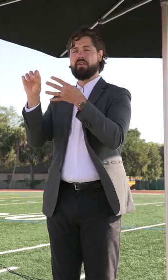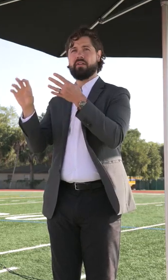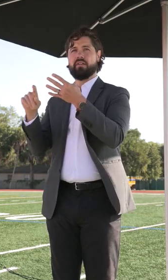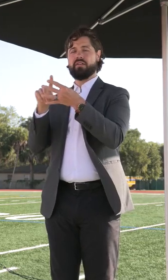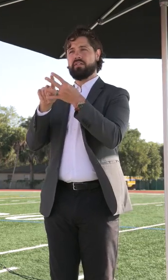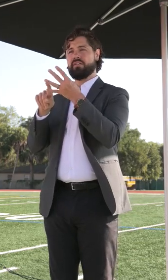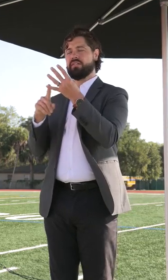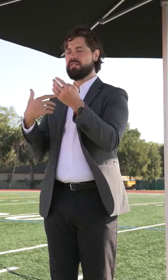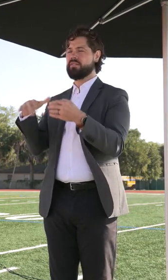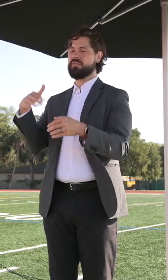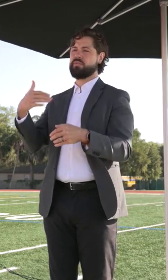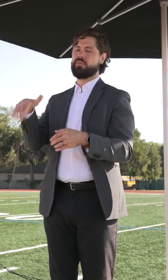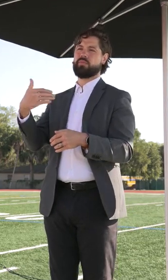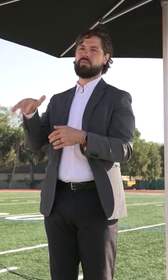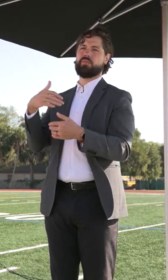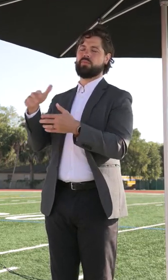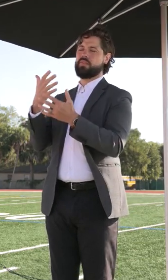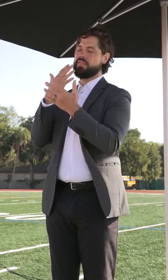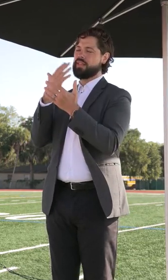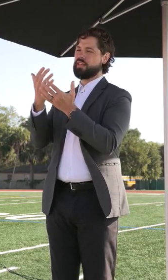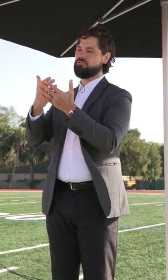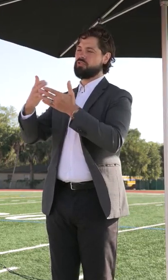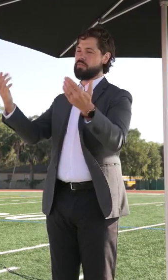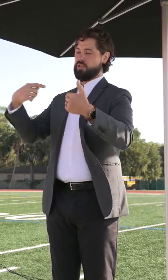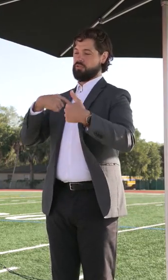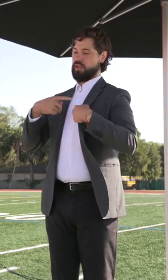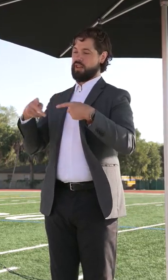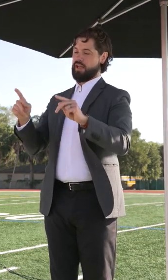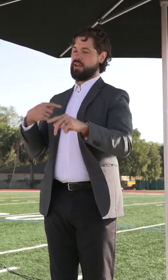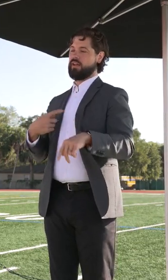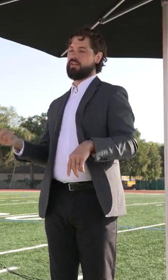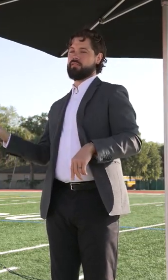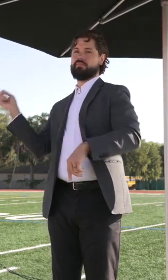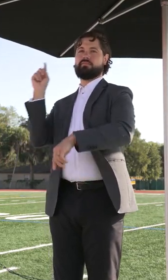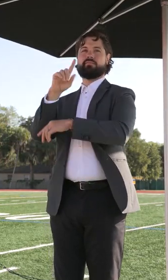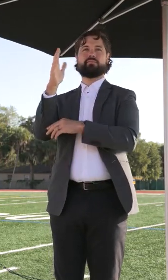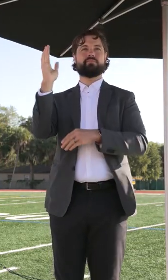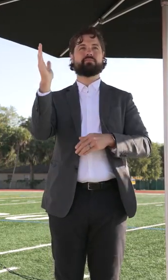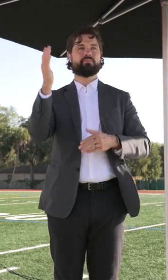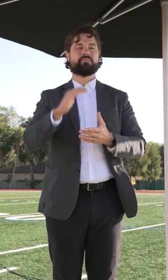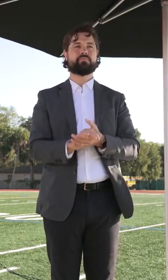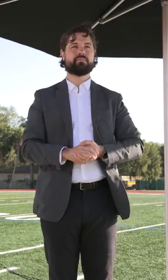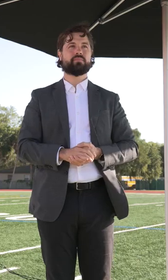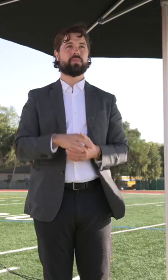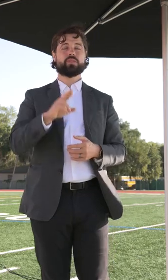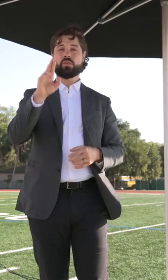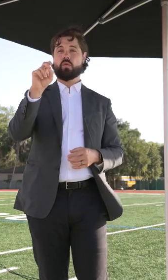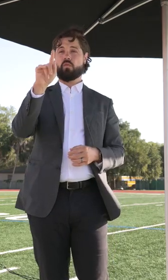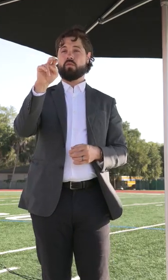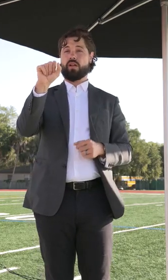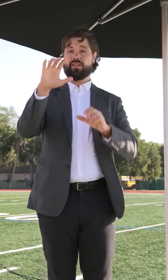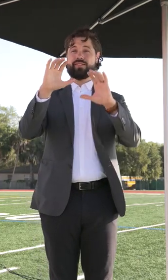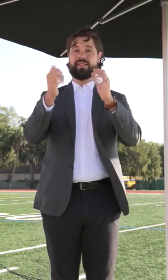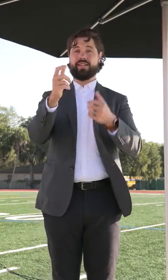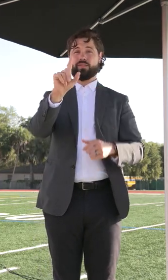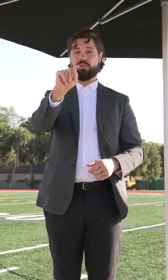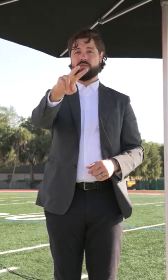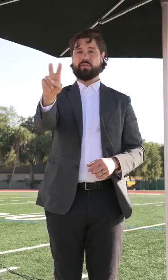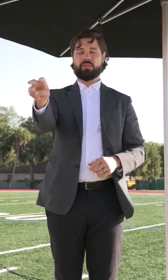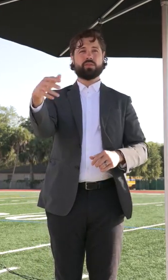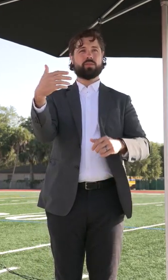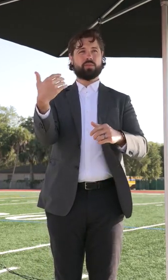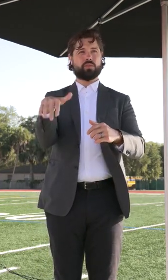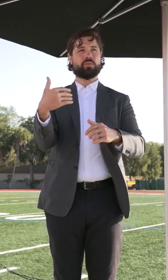Jessica Linnemeyer, for giving me the honor of addressing you. Rollins College Class of 2022, today we celebrate our